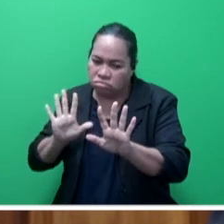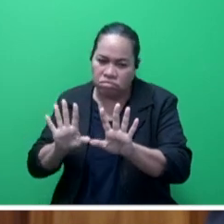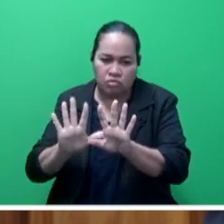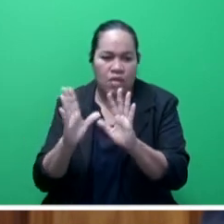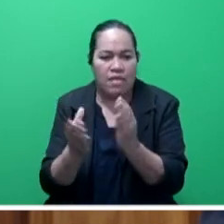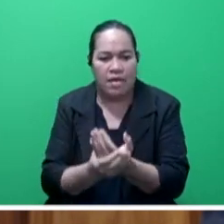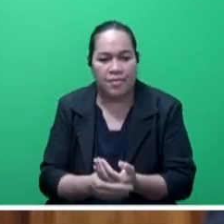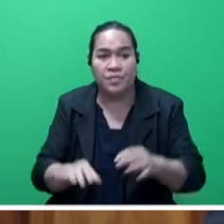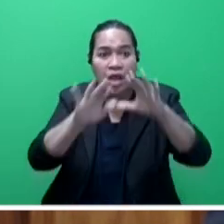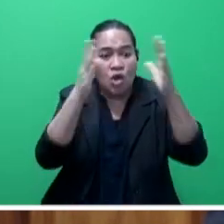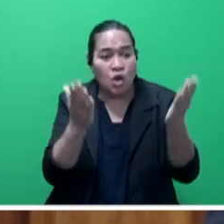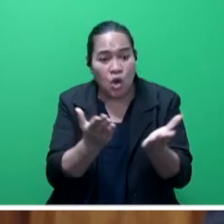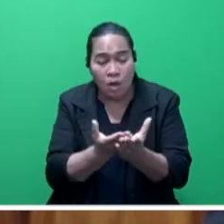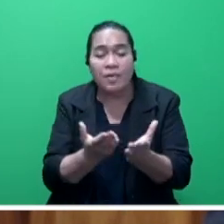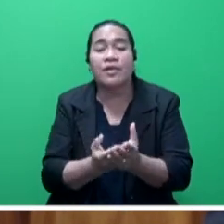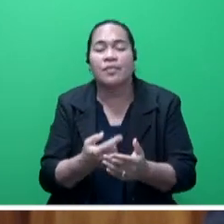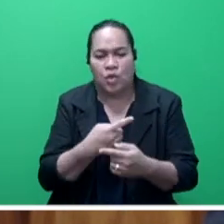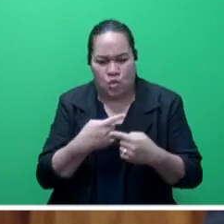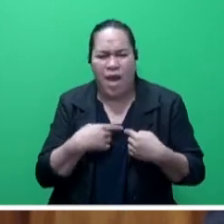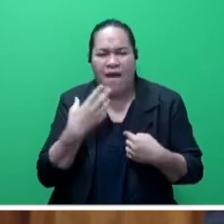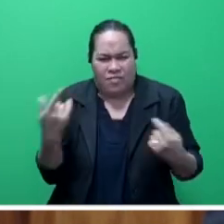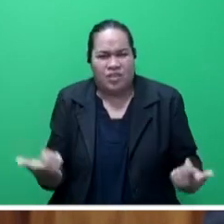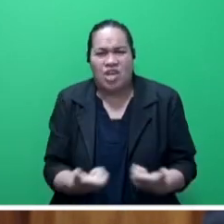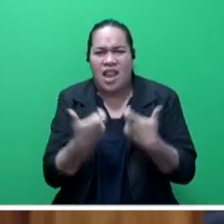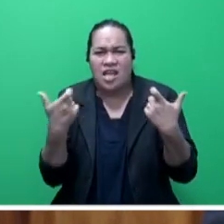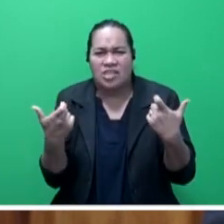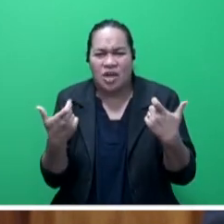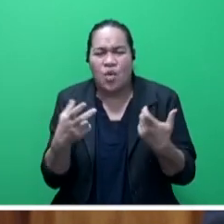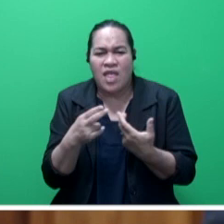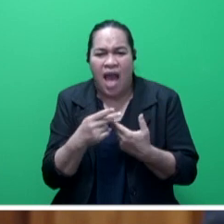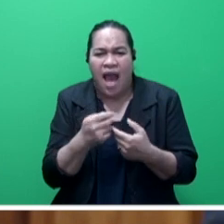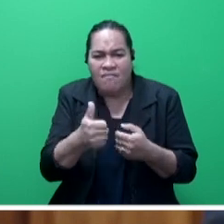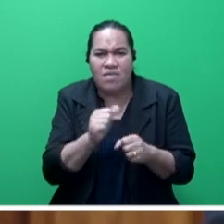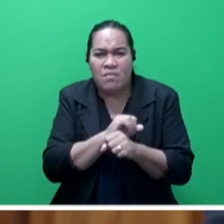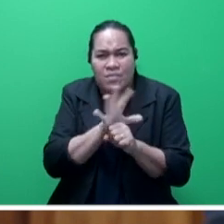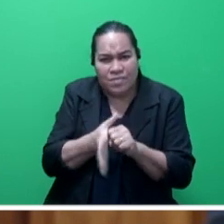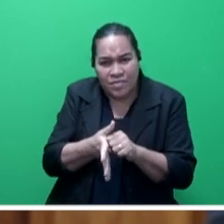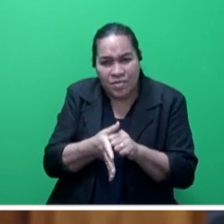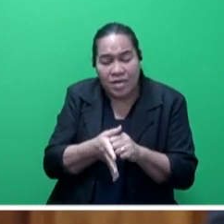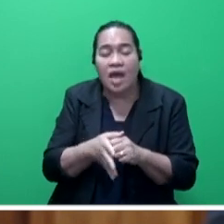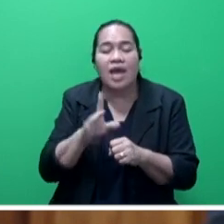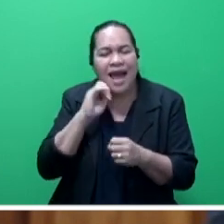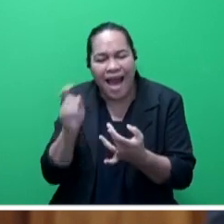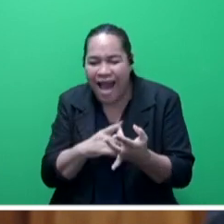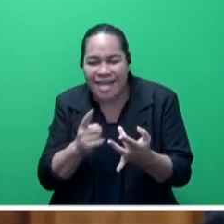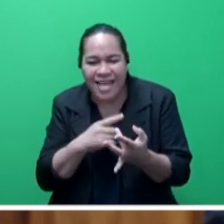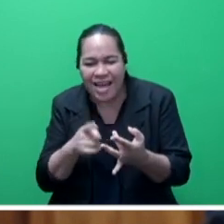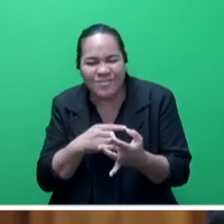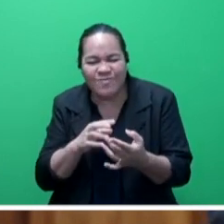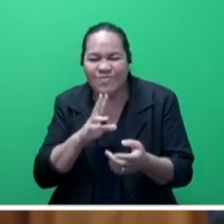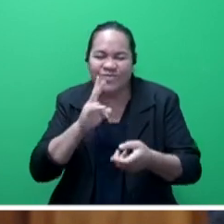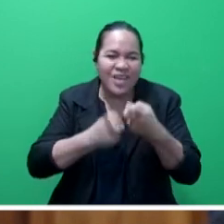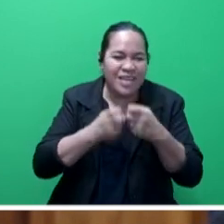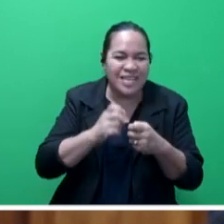sir, globally, we still face challenges with the aftermath of the pandemic and other external shocks,